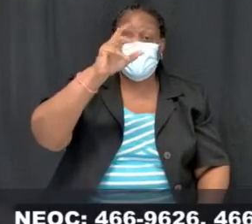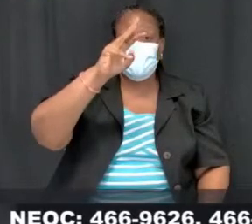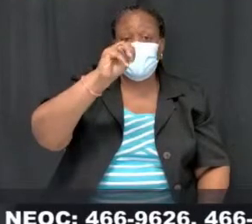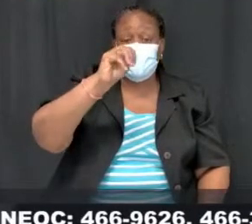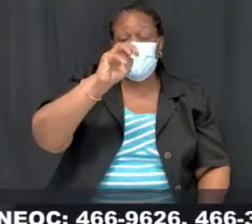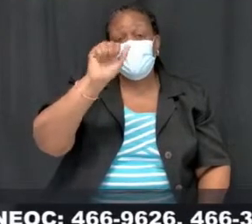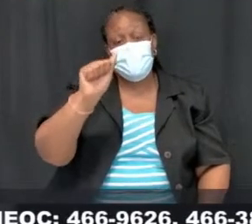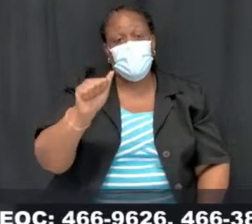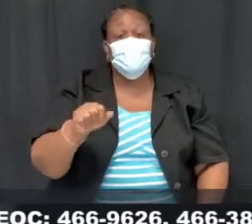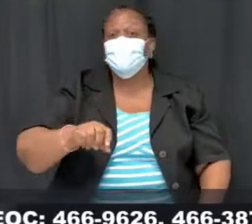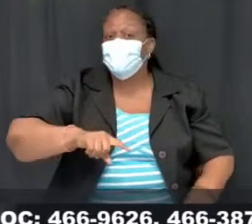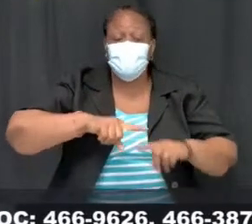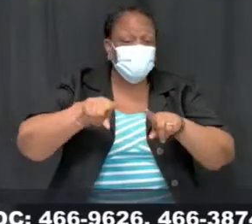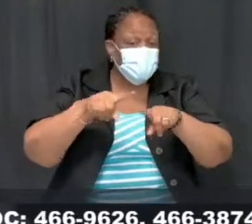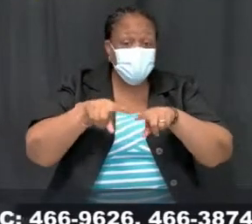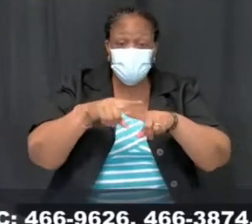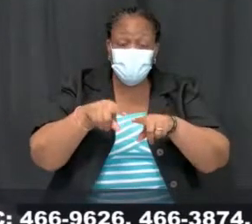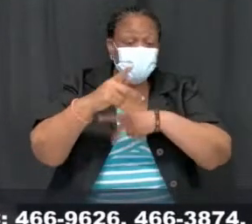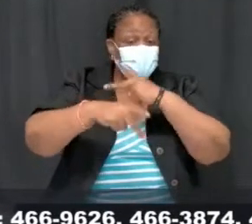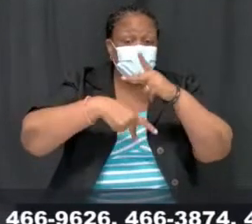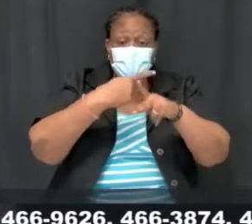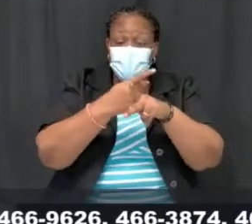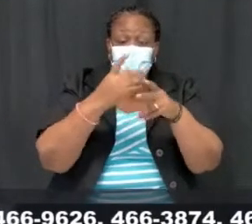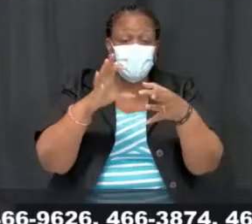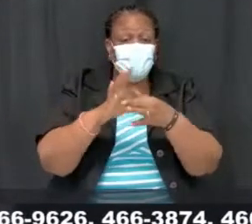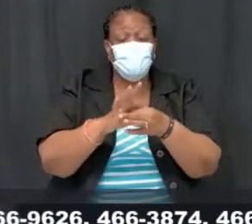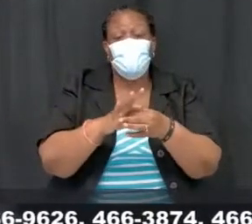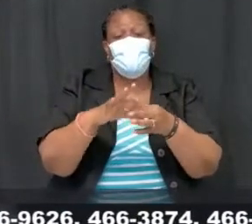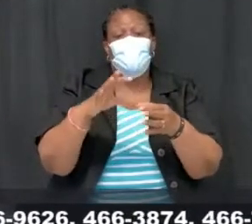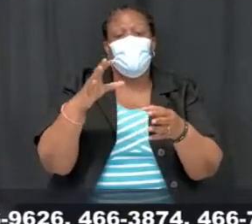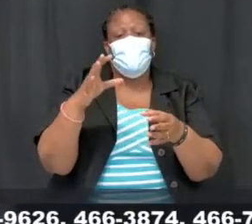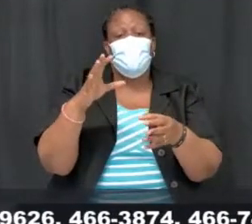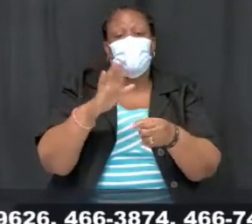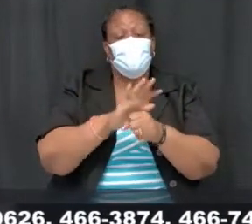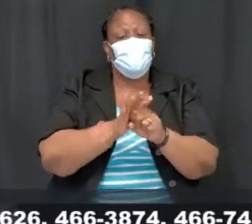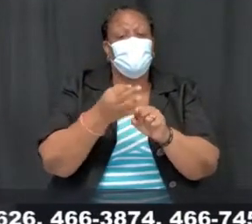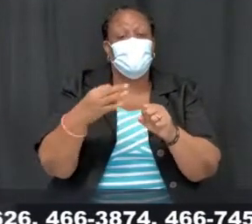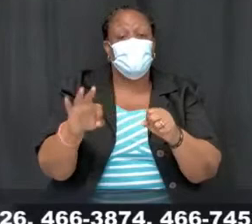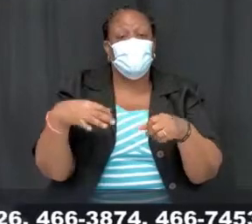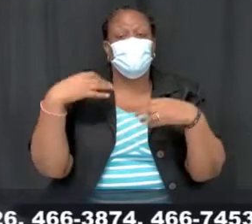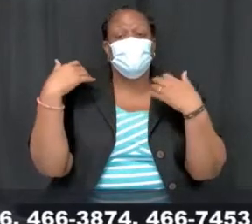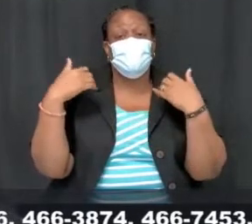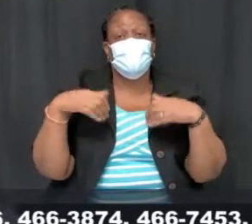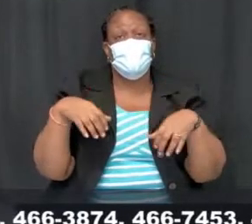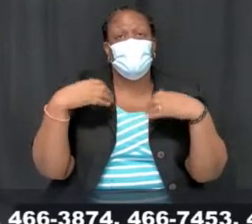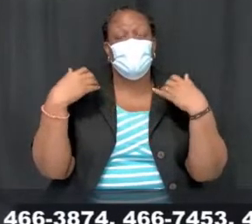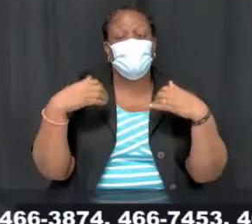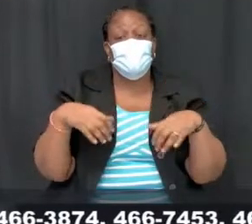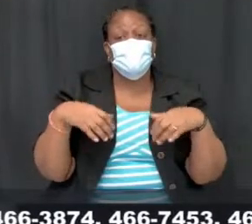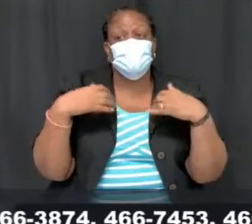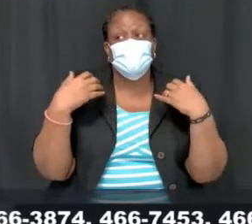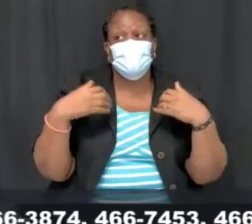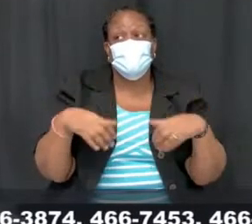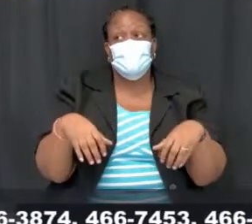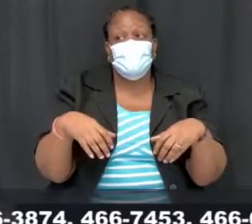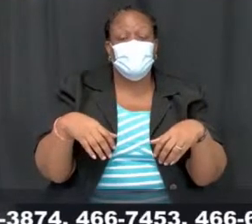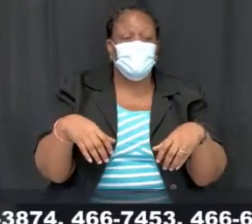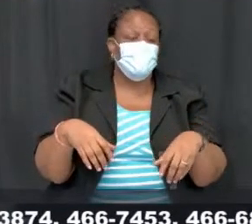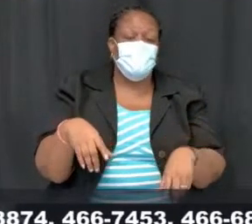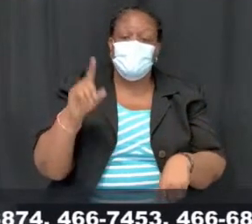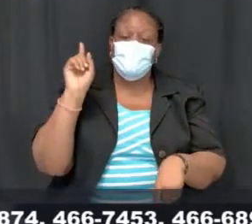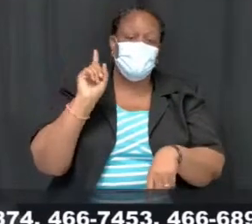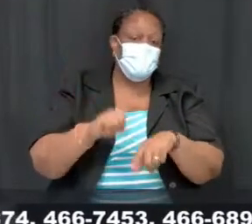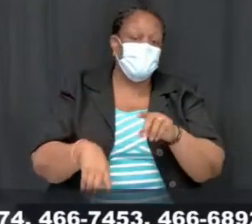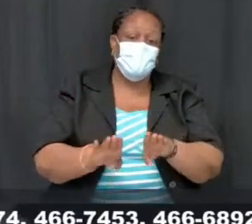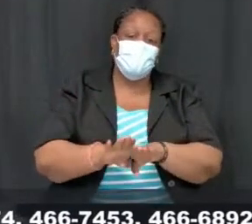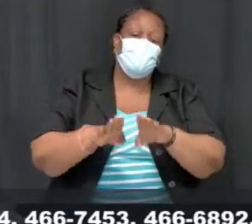remain regarding travelers, inbound travelers from South Africa and Brazil. I don't think we can open to all